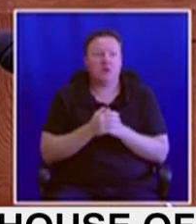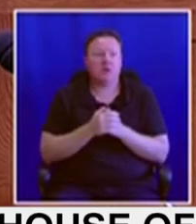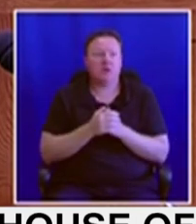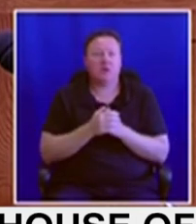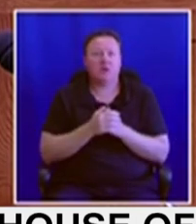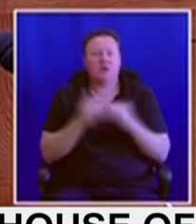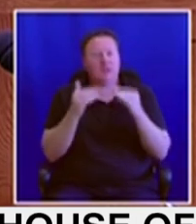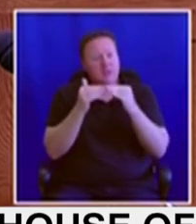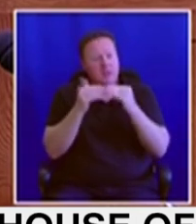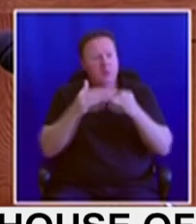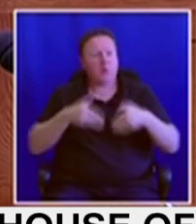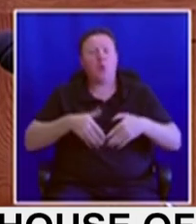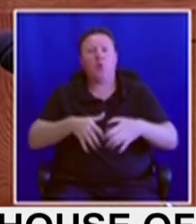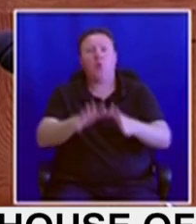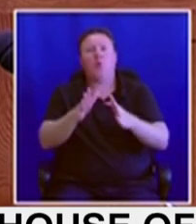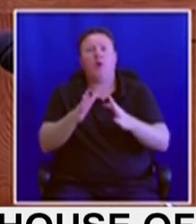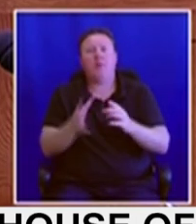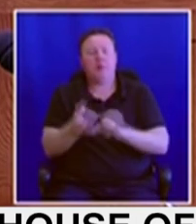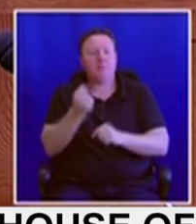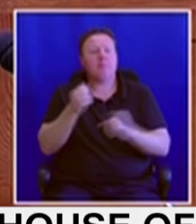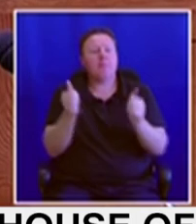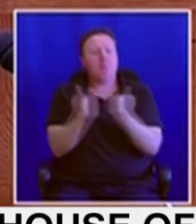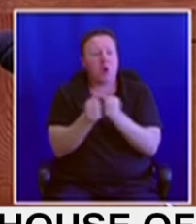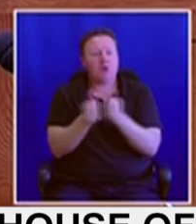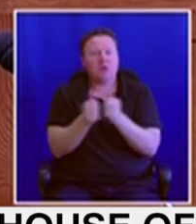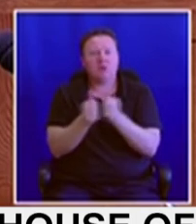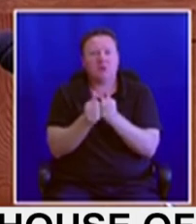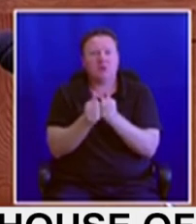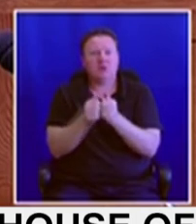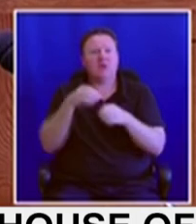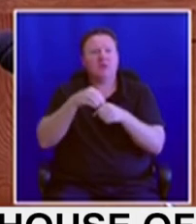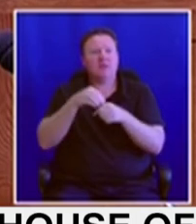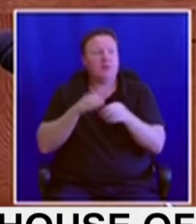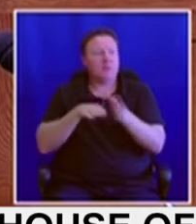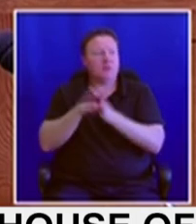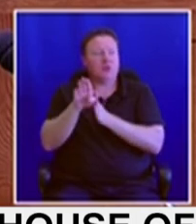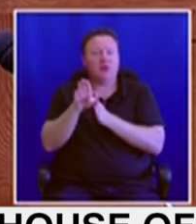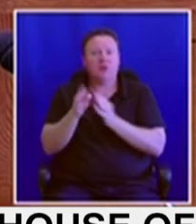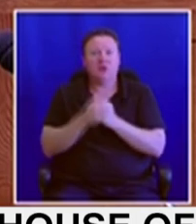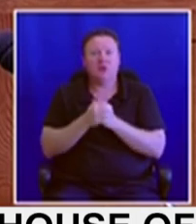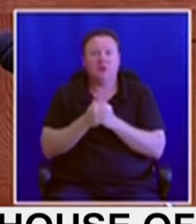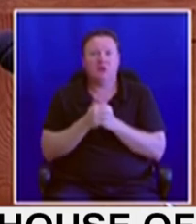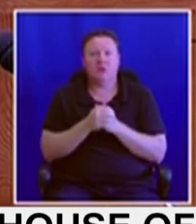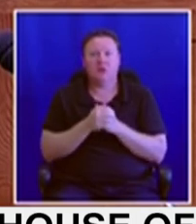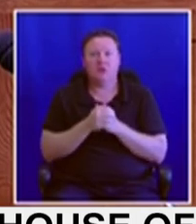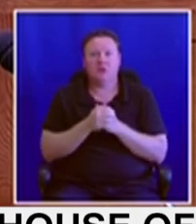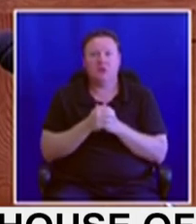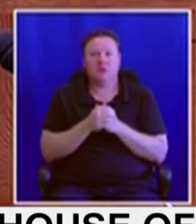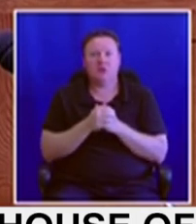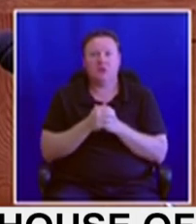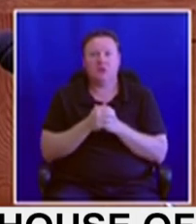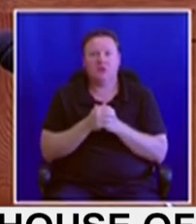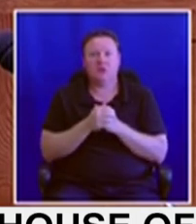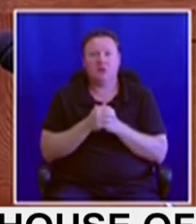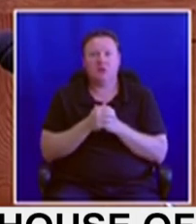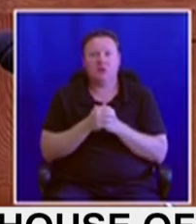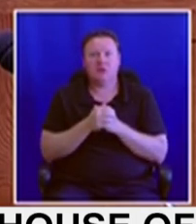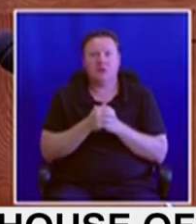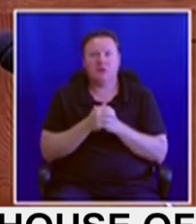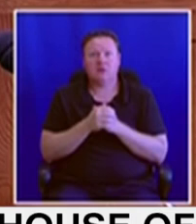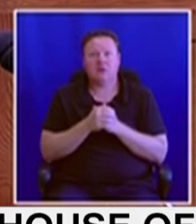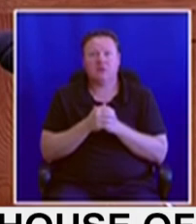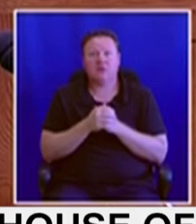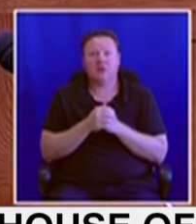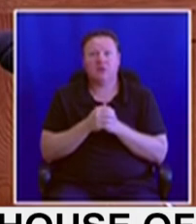as equals, as partners in development and in growth. Those of us who